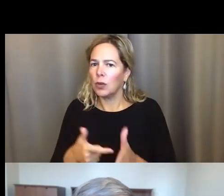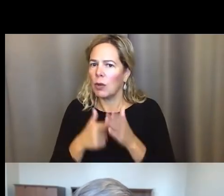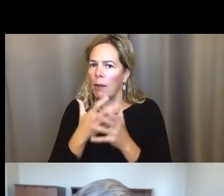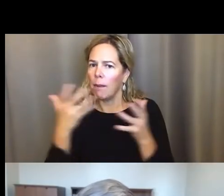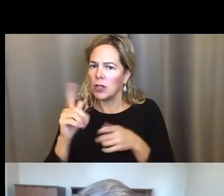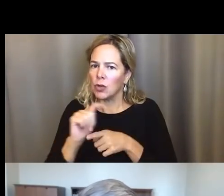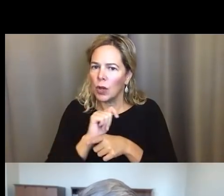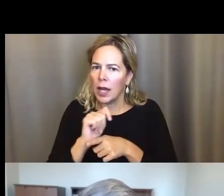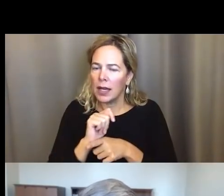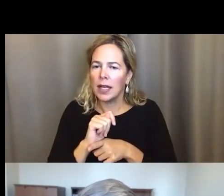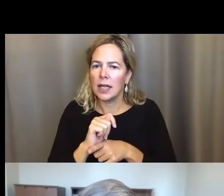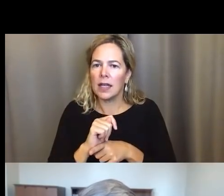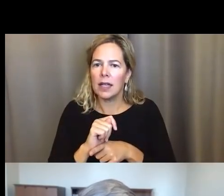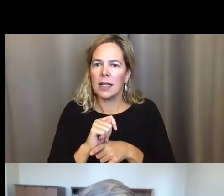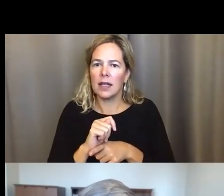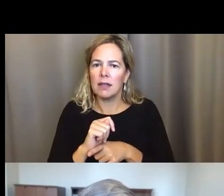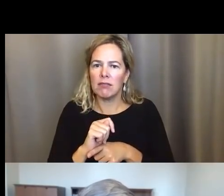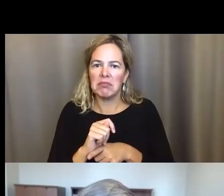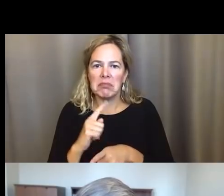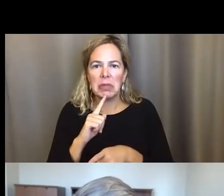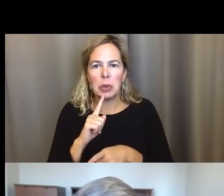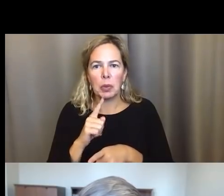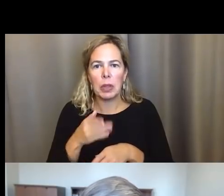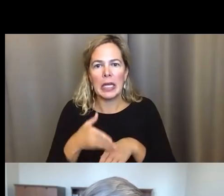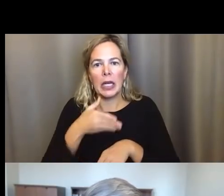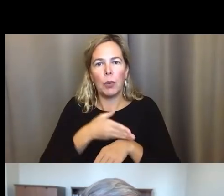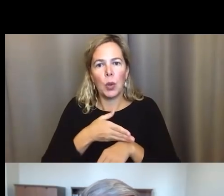and it improves you with each dictation.